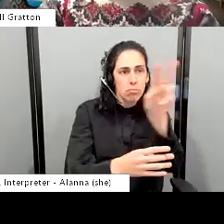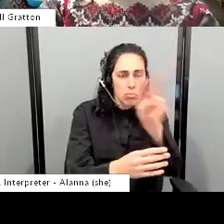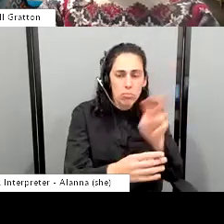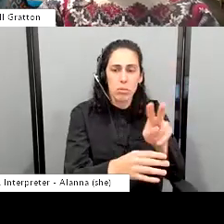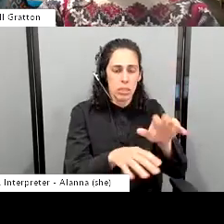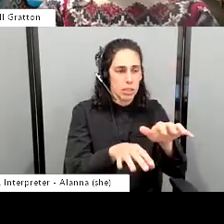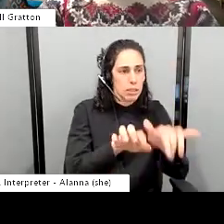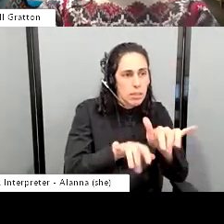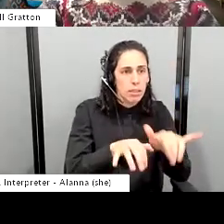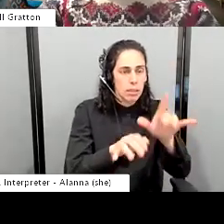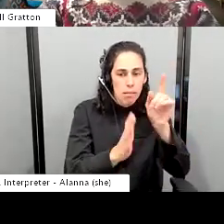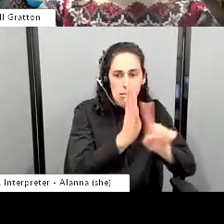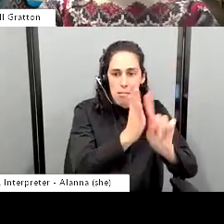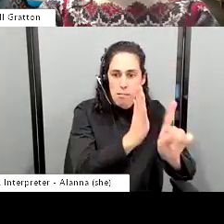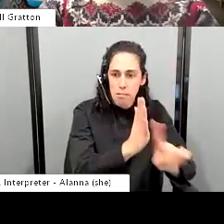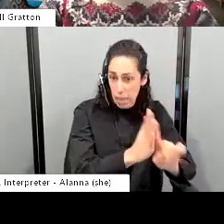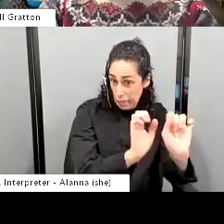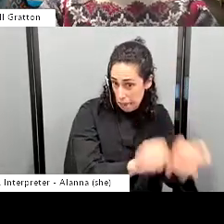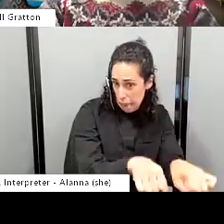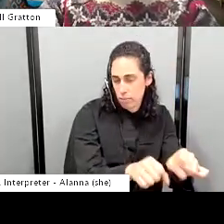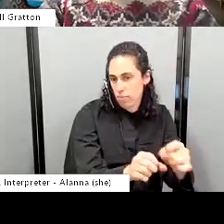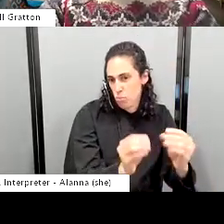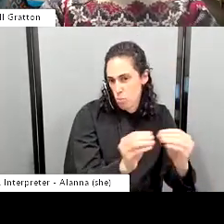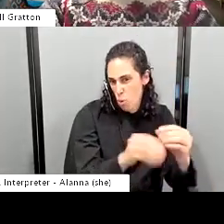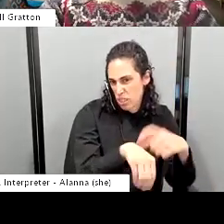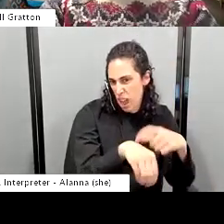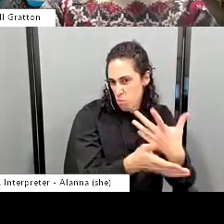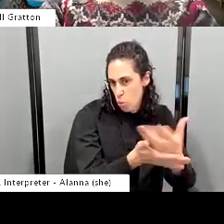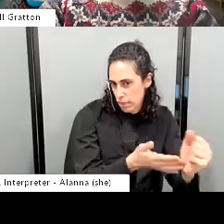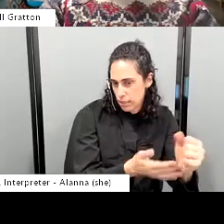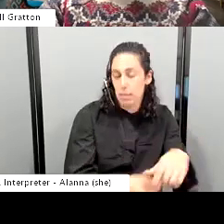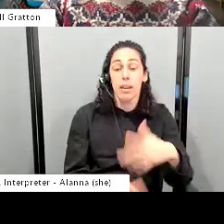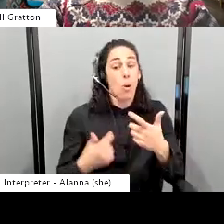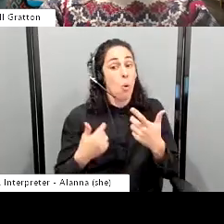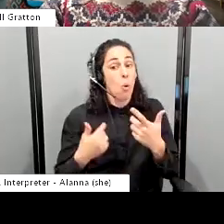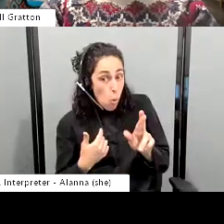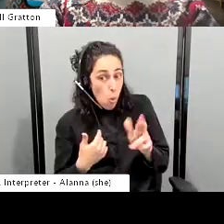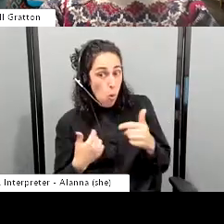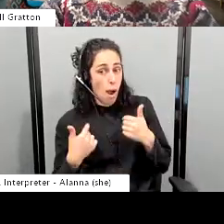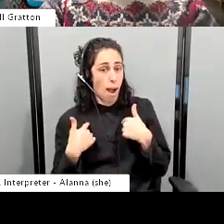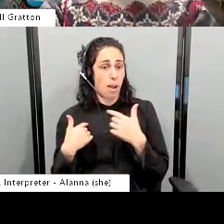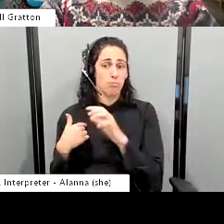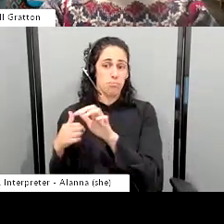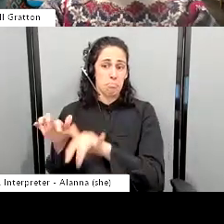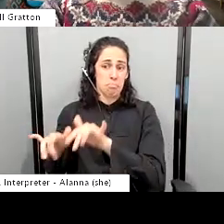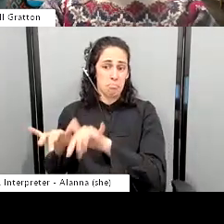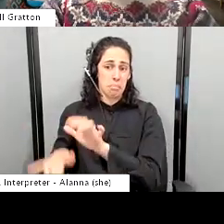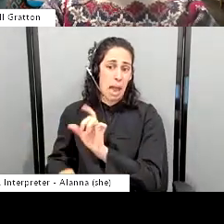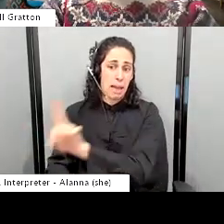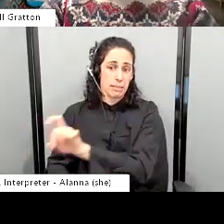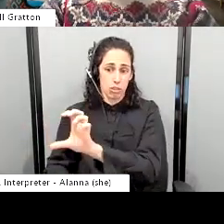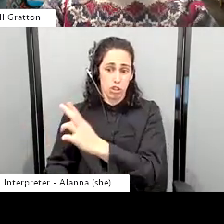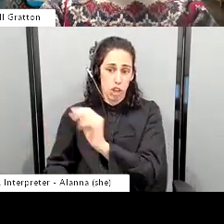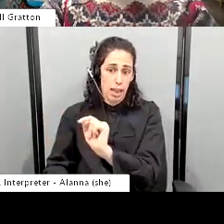friend ChatGPT here? I'll say, what kind of plants should